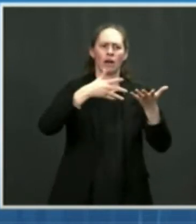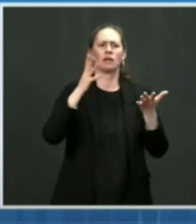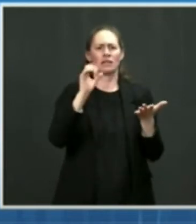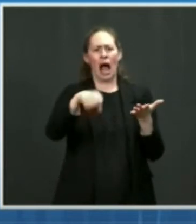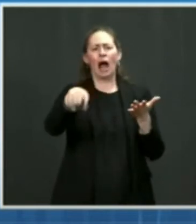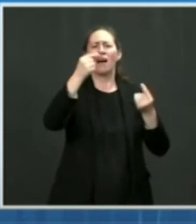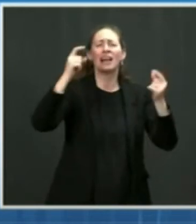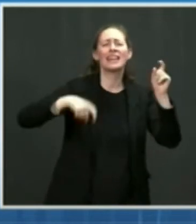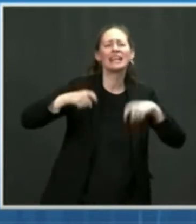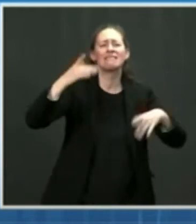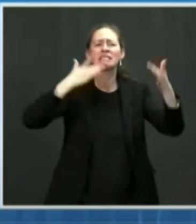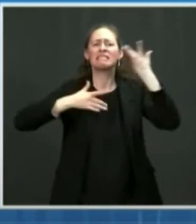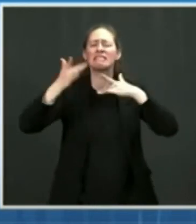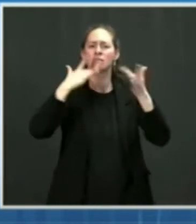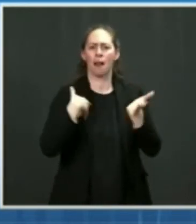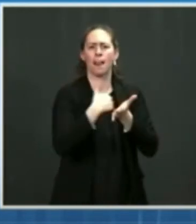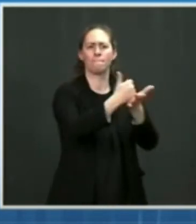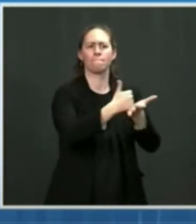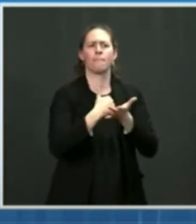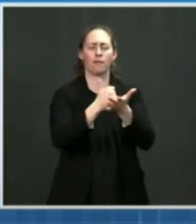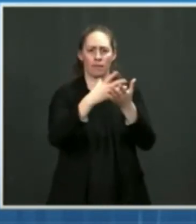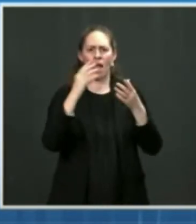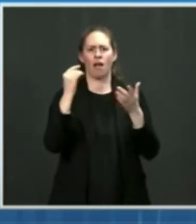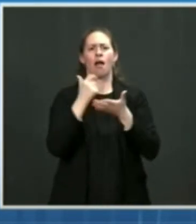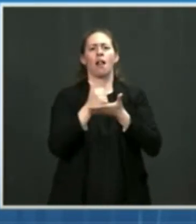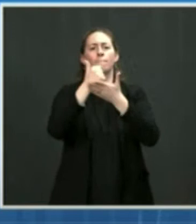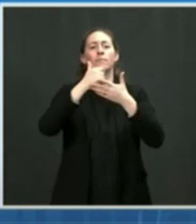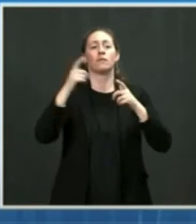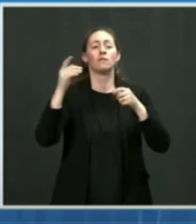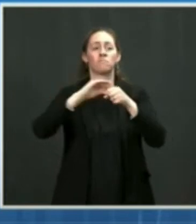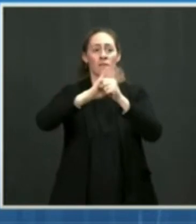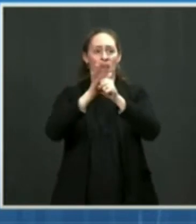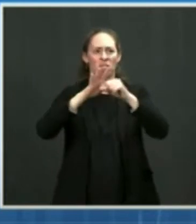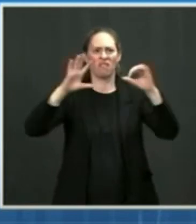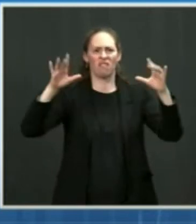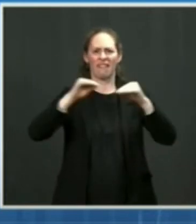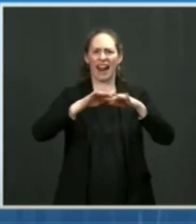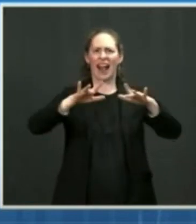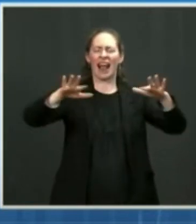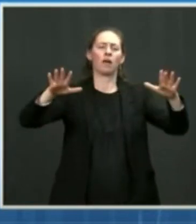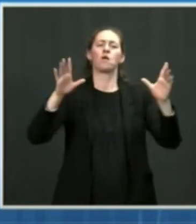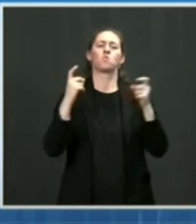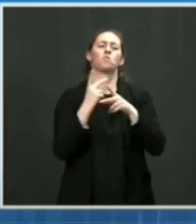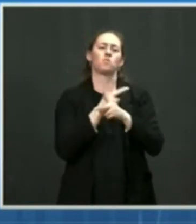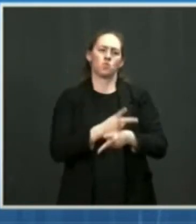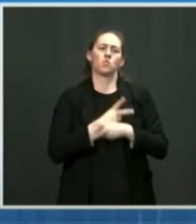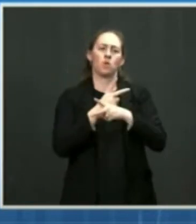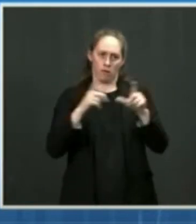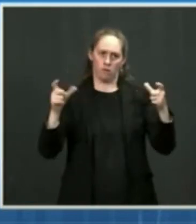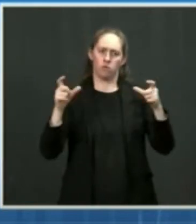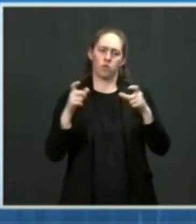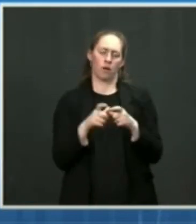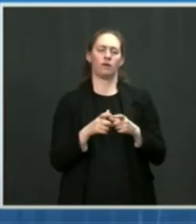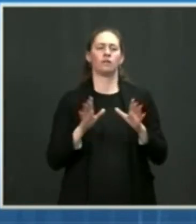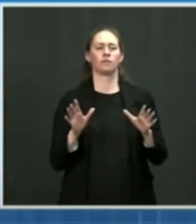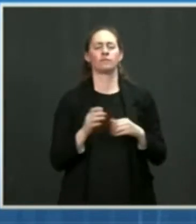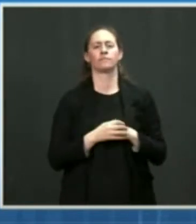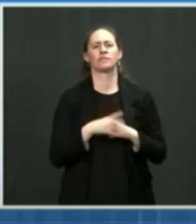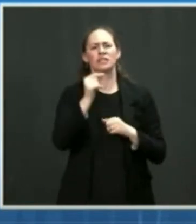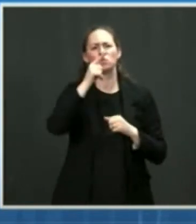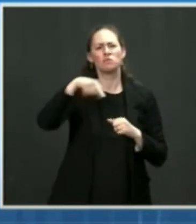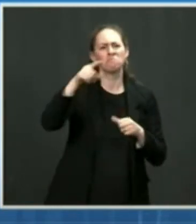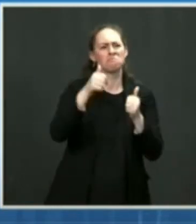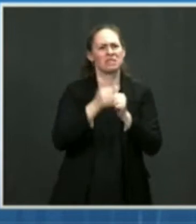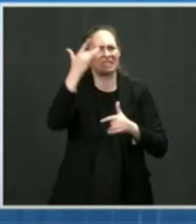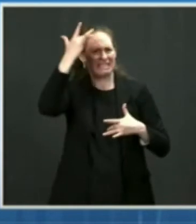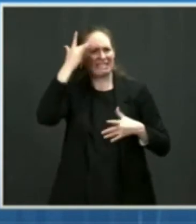to prevent and control COVID-19 among populations at high risk, and serving as trusted messengers to overcome concerns and